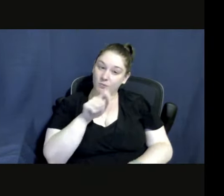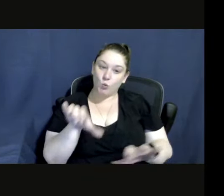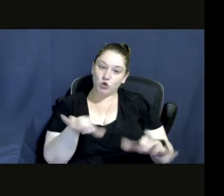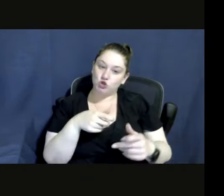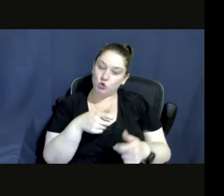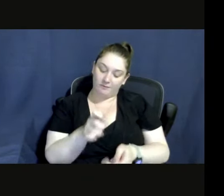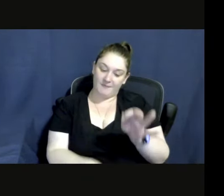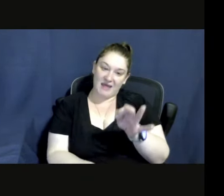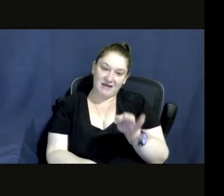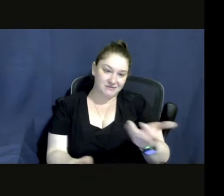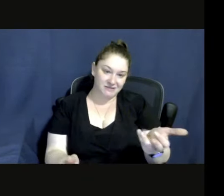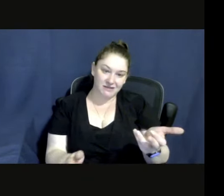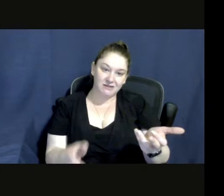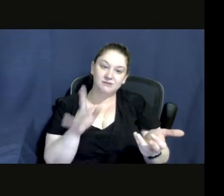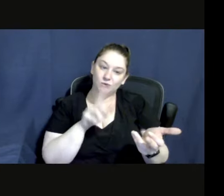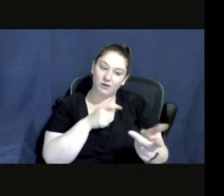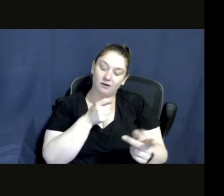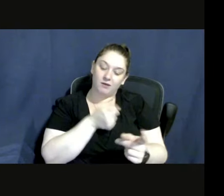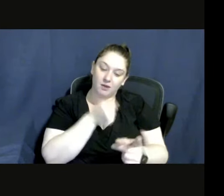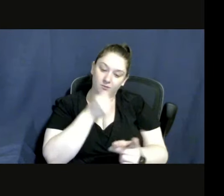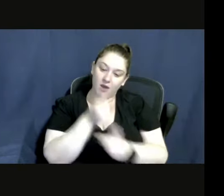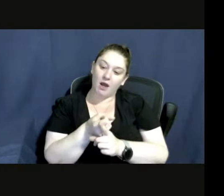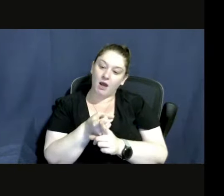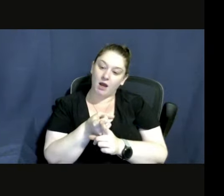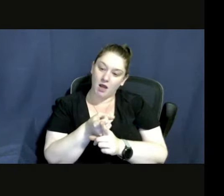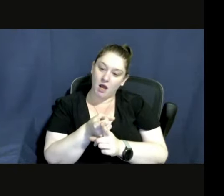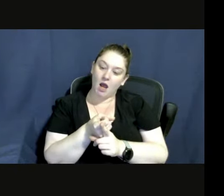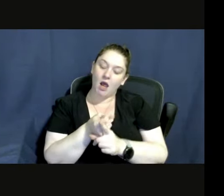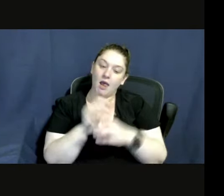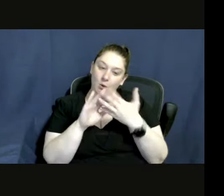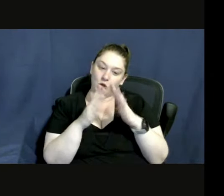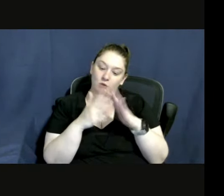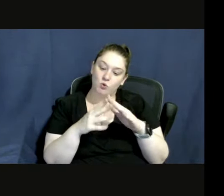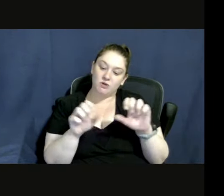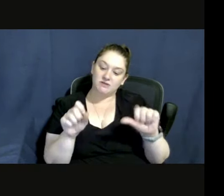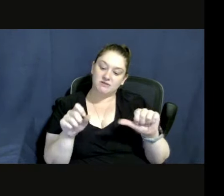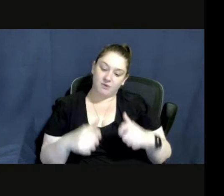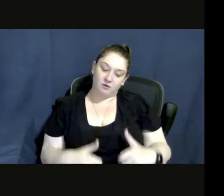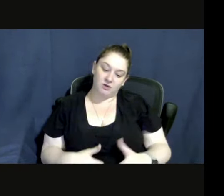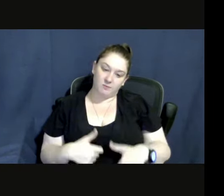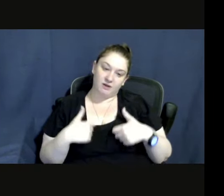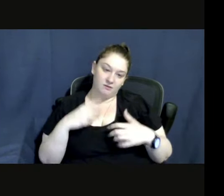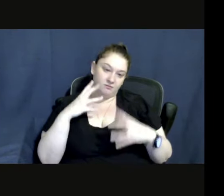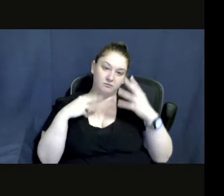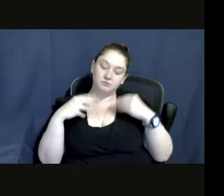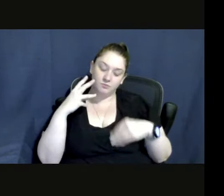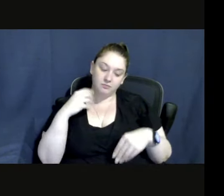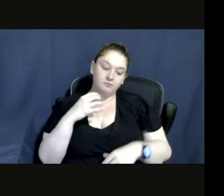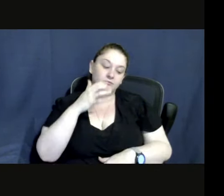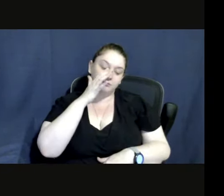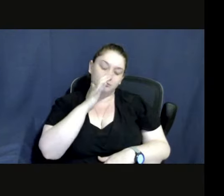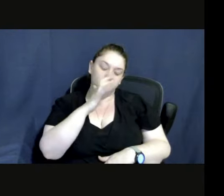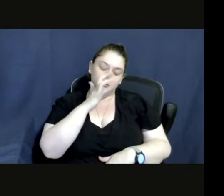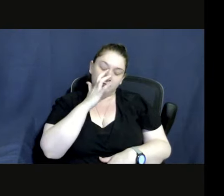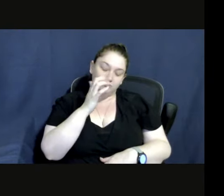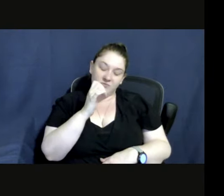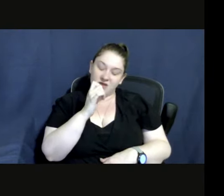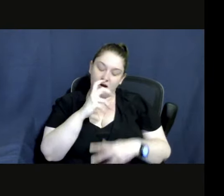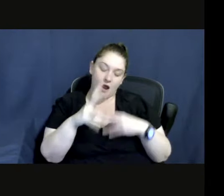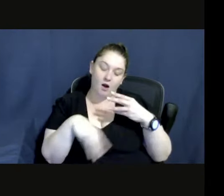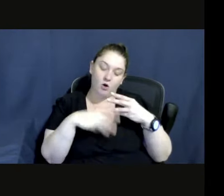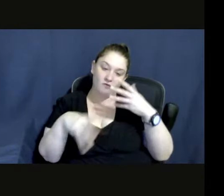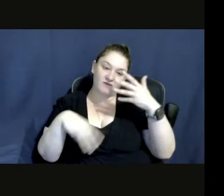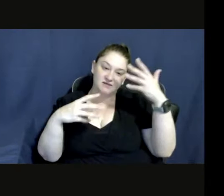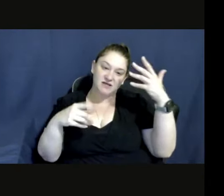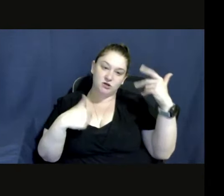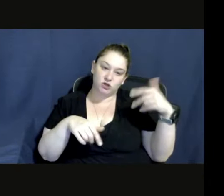really impact our community livability. And there isn't a bunch of extra stuff out there that we're doing. Councilor